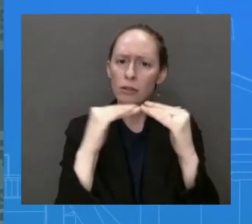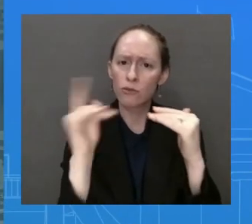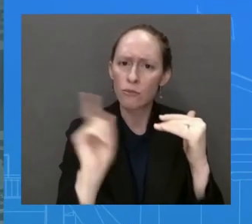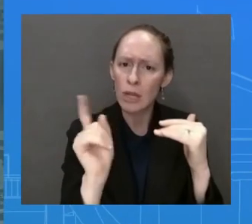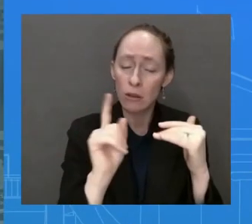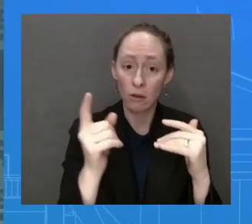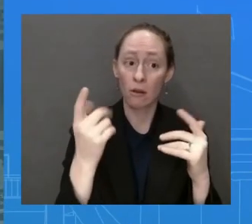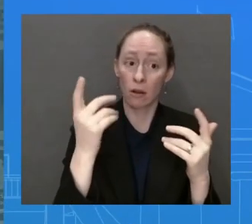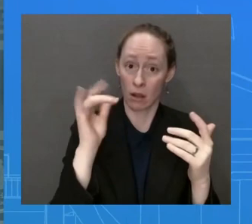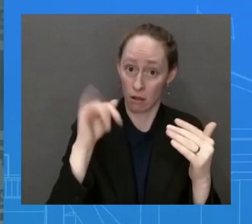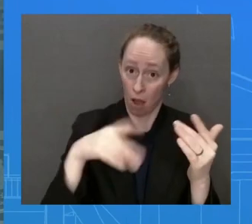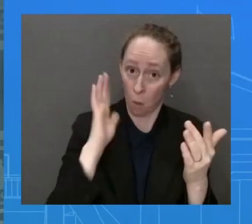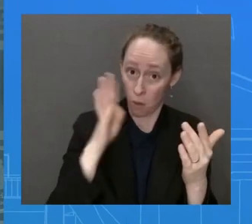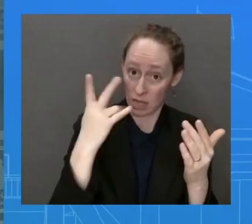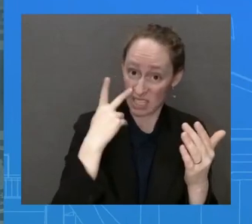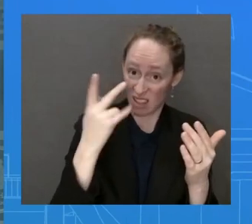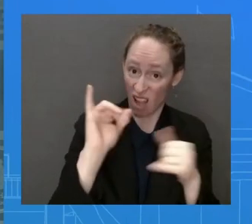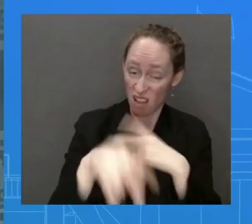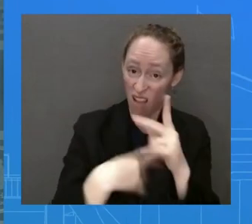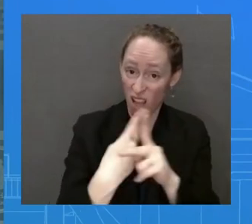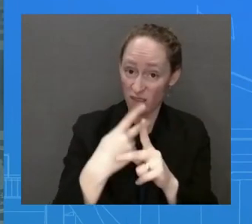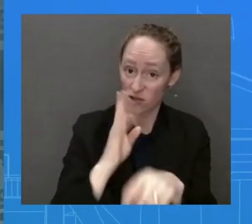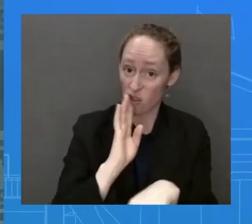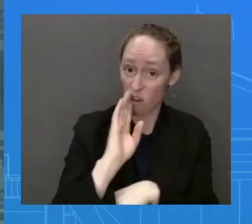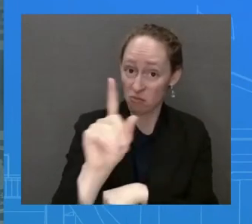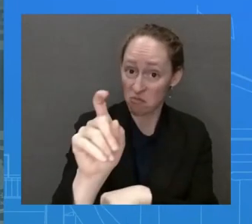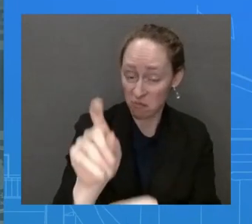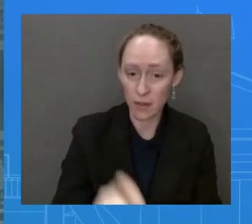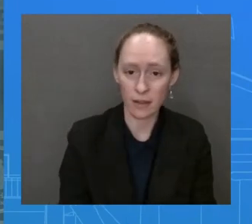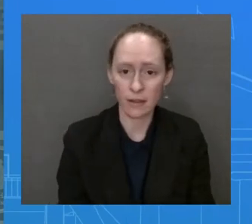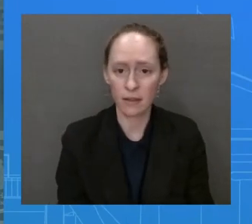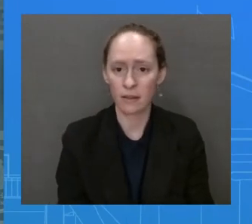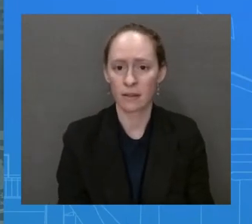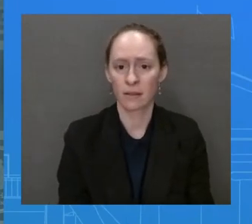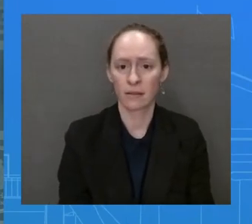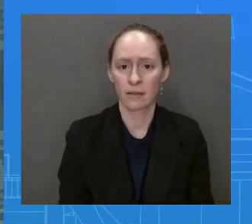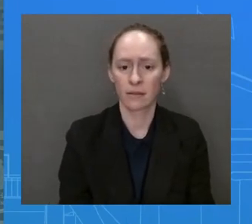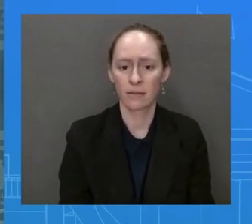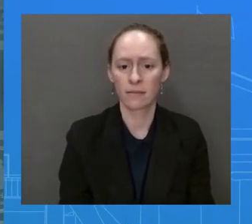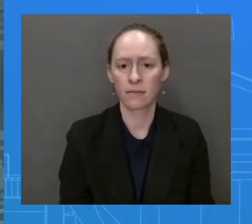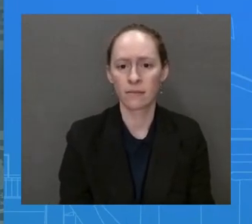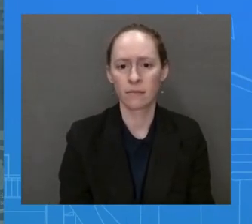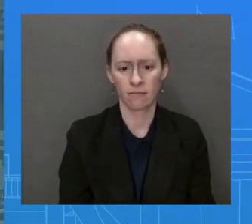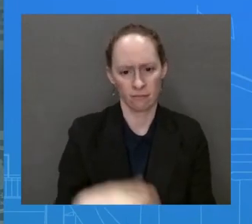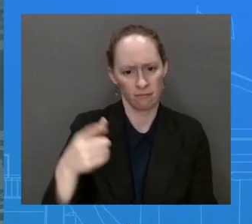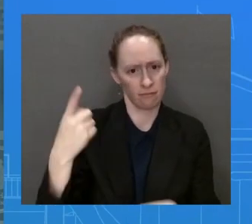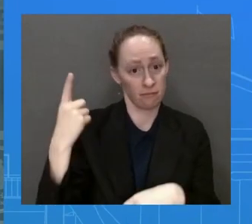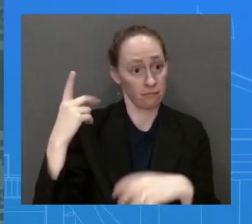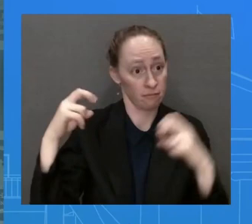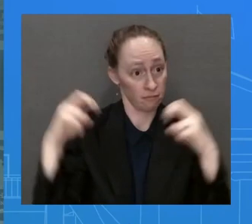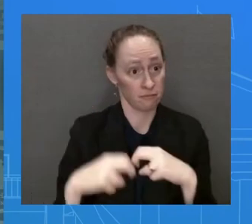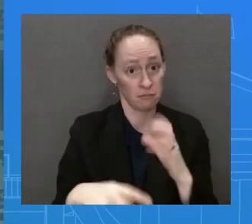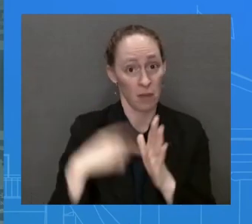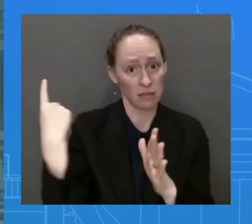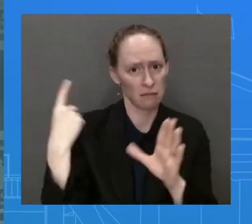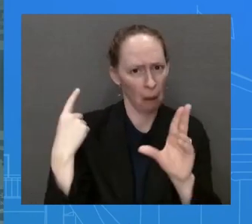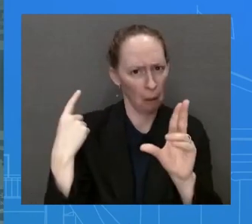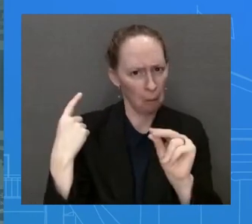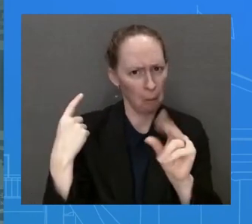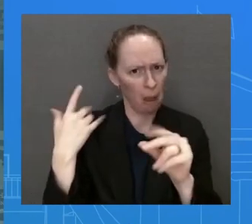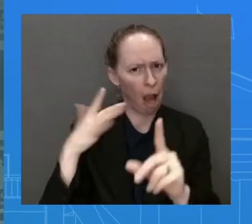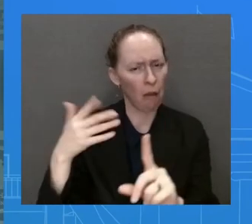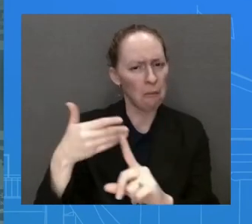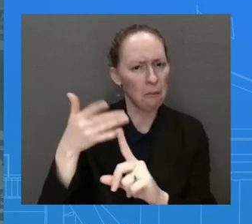Reverend Al and some of the other civil rights leaders, I believe from 8 other organizations, were in the White House a few months ago, sitting down with